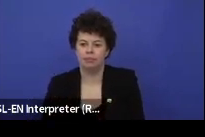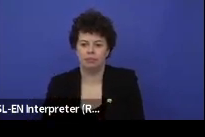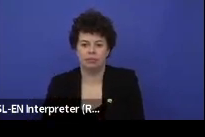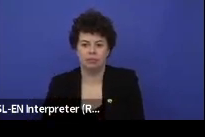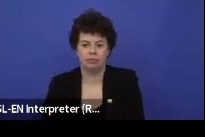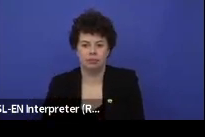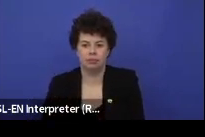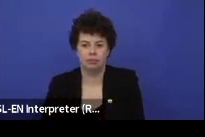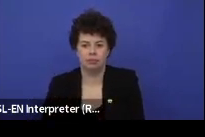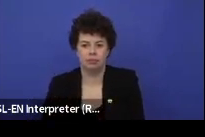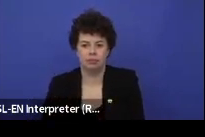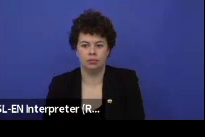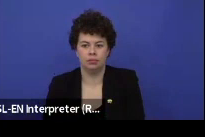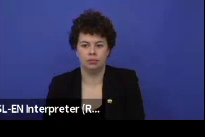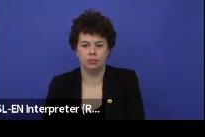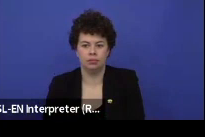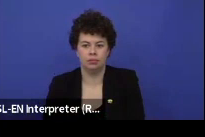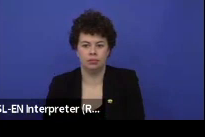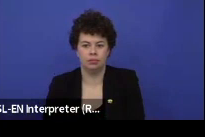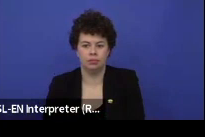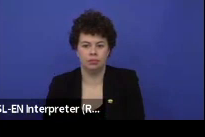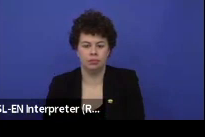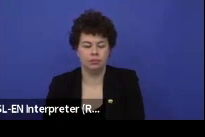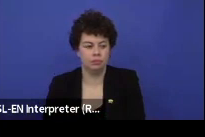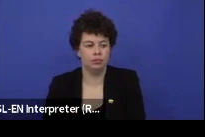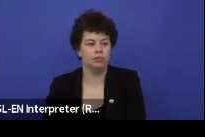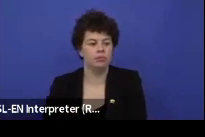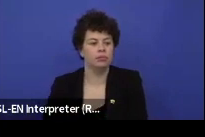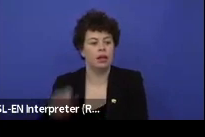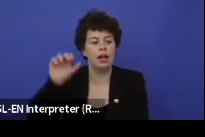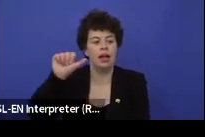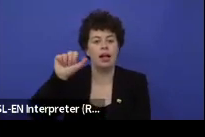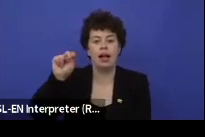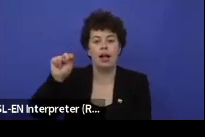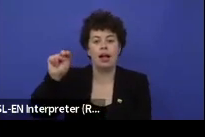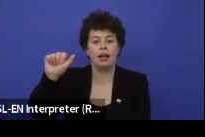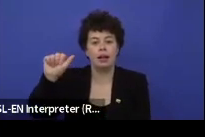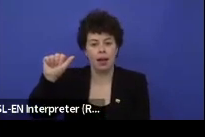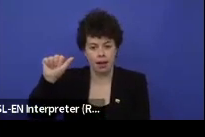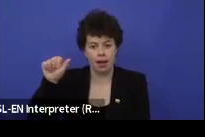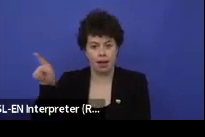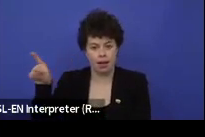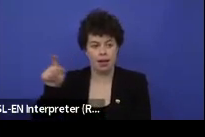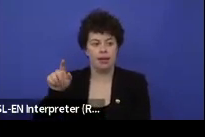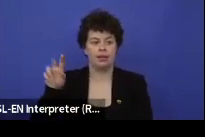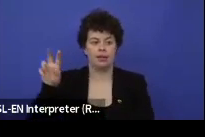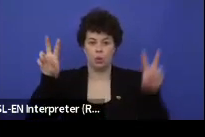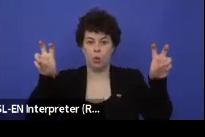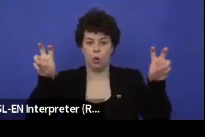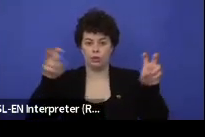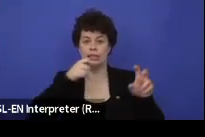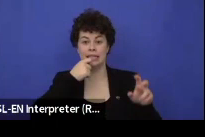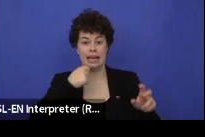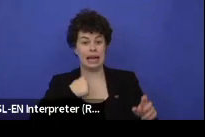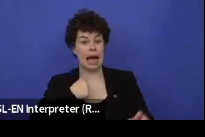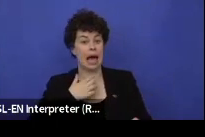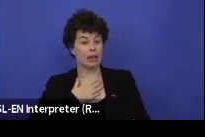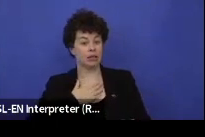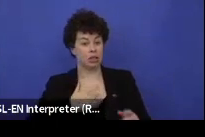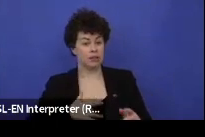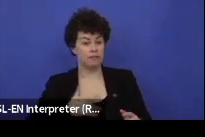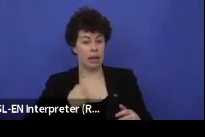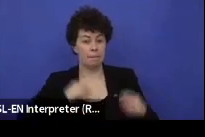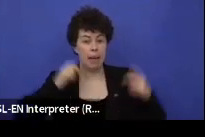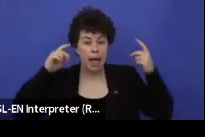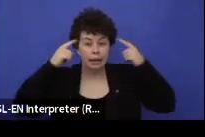Here. I'll read Anna's quote in full. So Anna had said, I just find that my processing